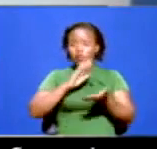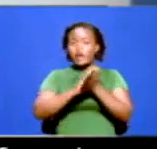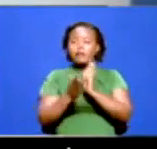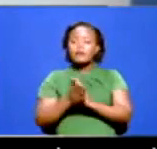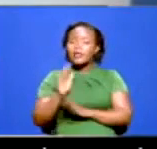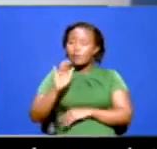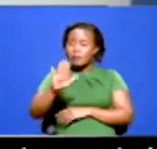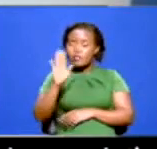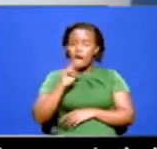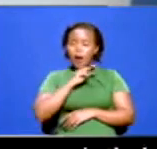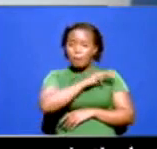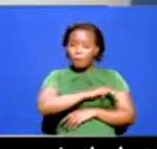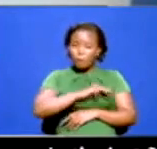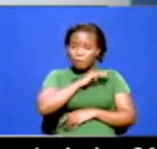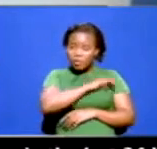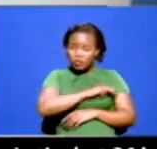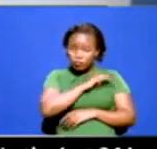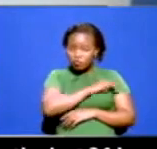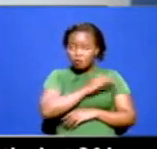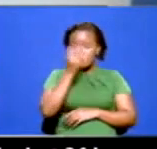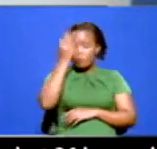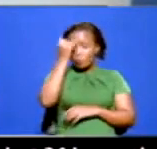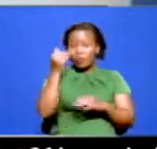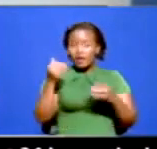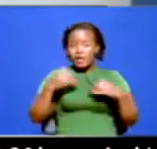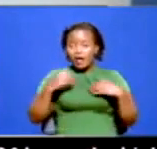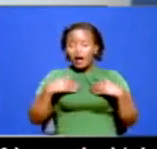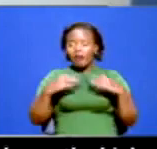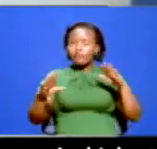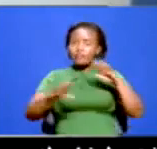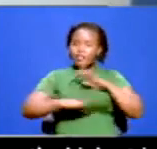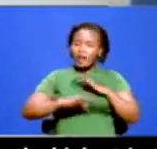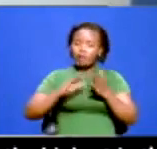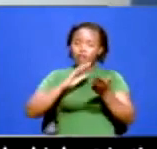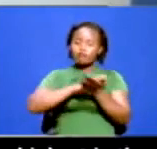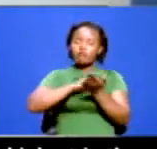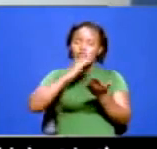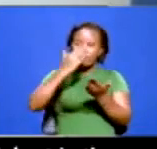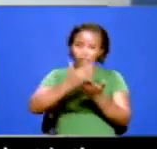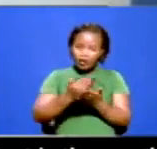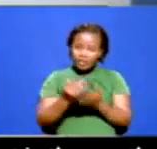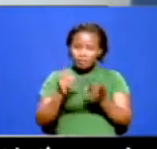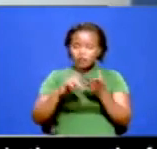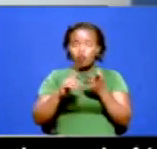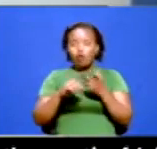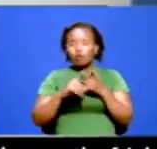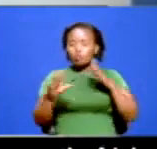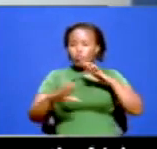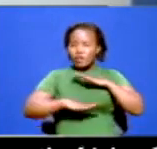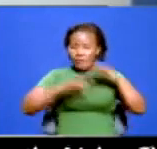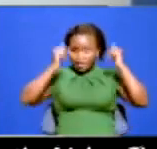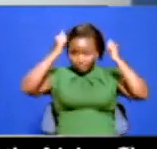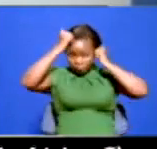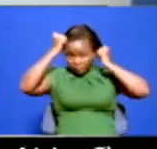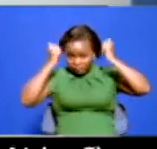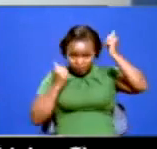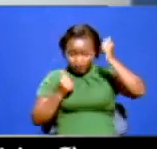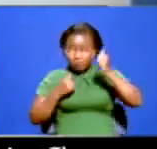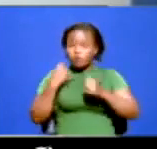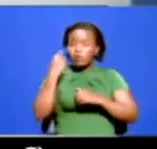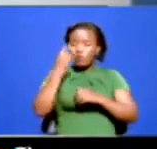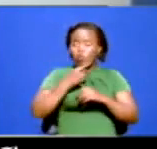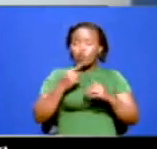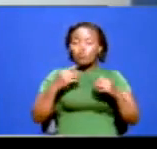that it has predictable funding, it has predictable capabilities that will be able to deliver the